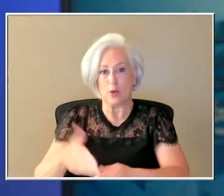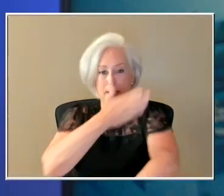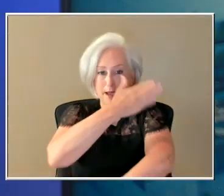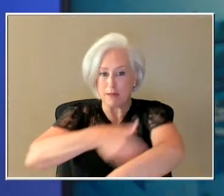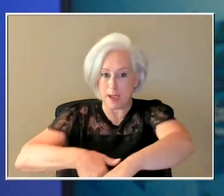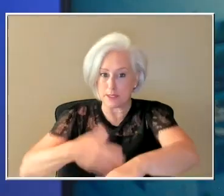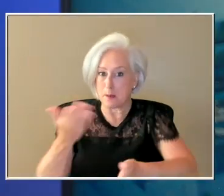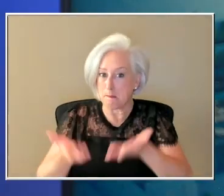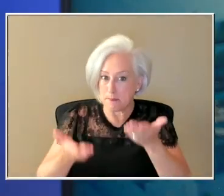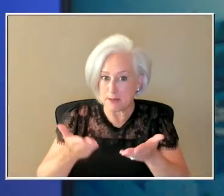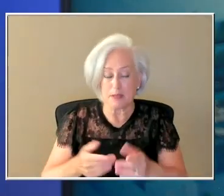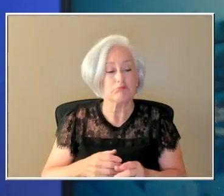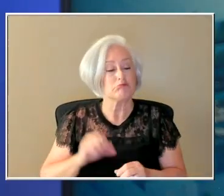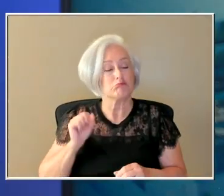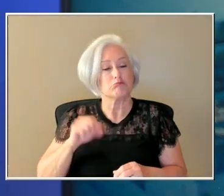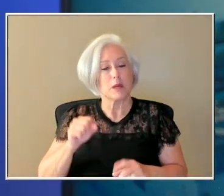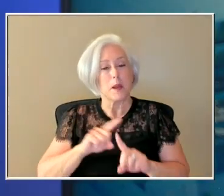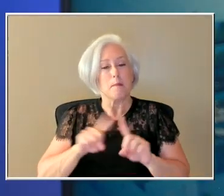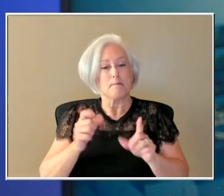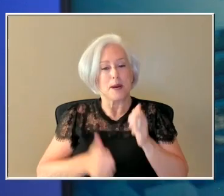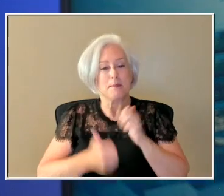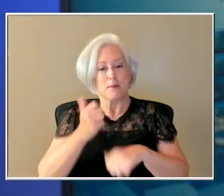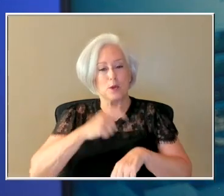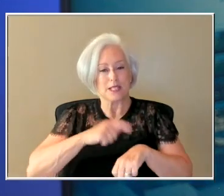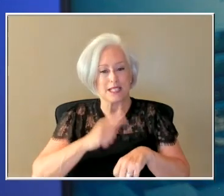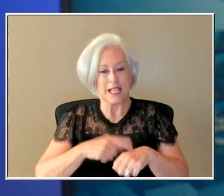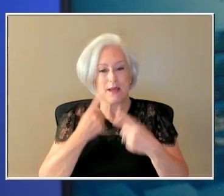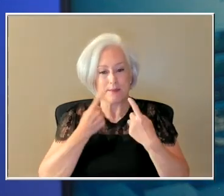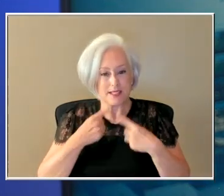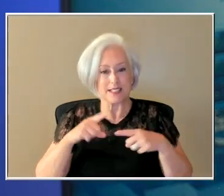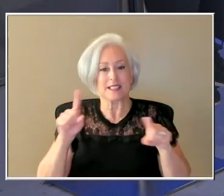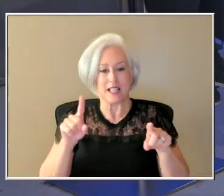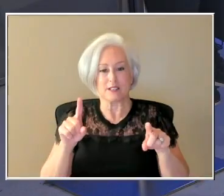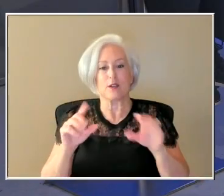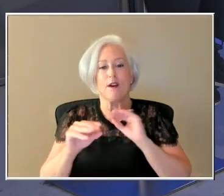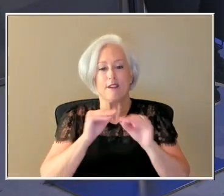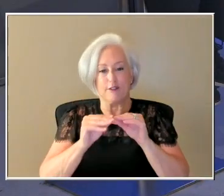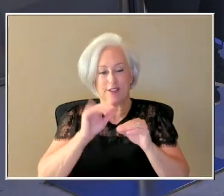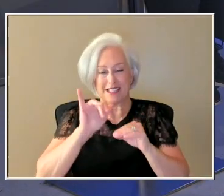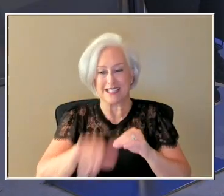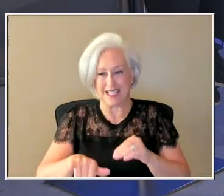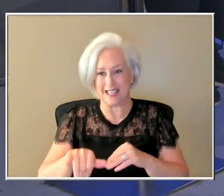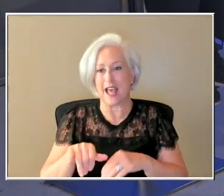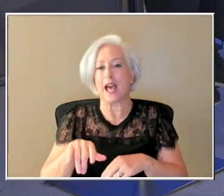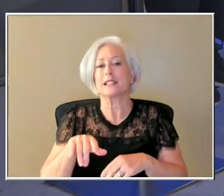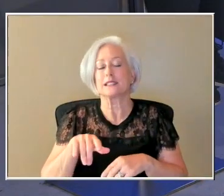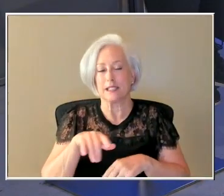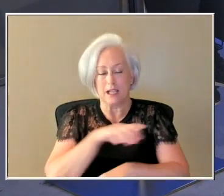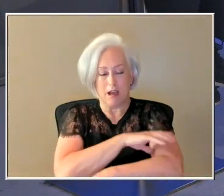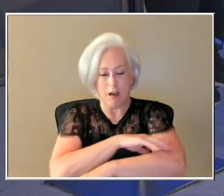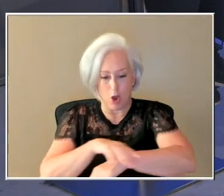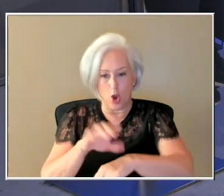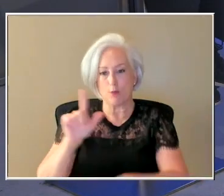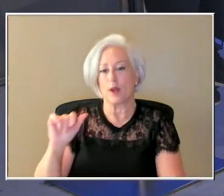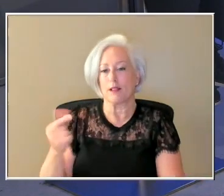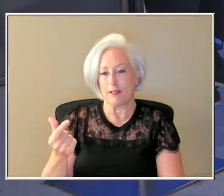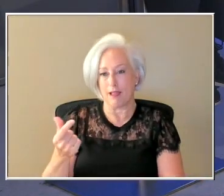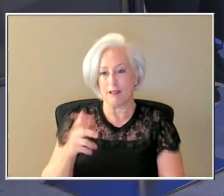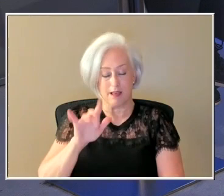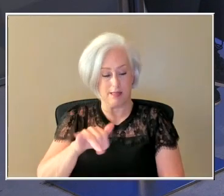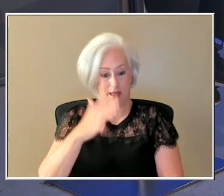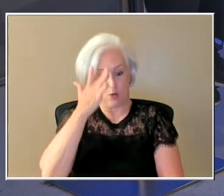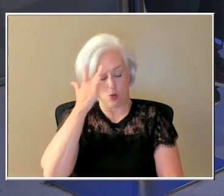now we're successful at salvaging the limb. Which is why you didn't do it in Zac's case. So you find out it's come back. What was